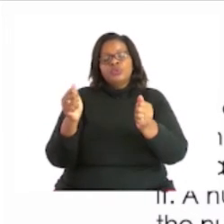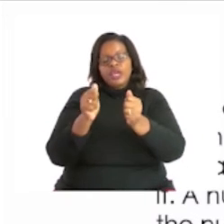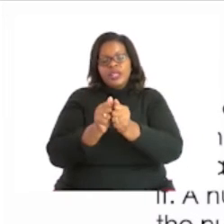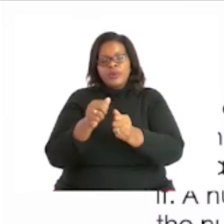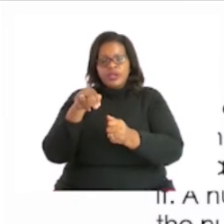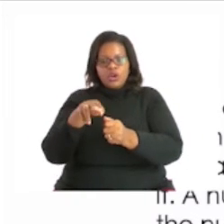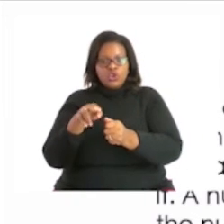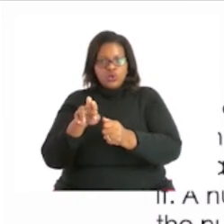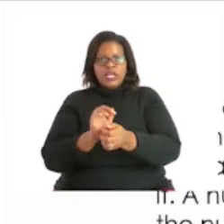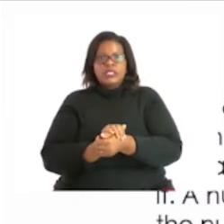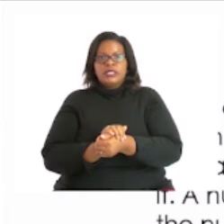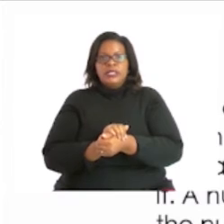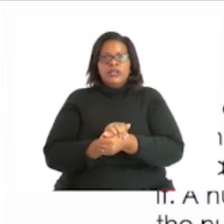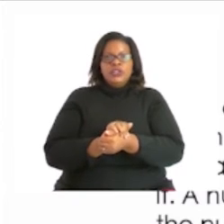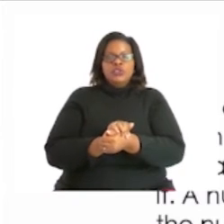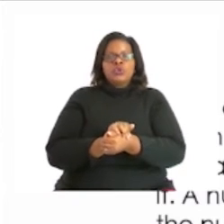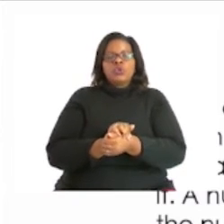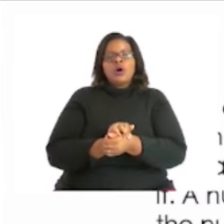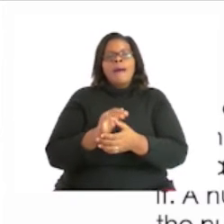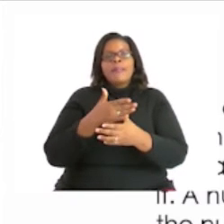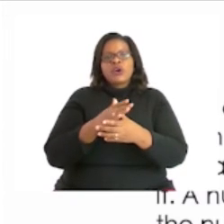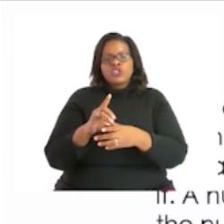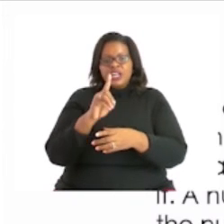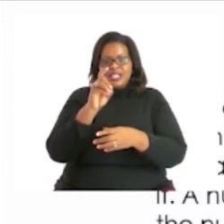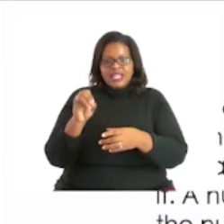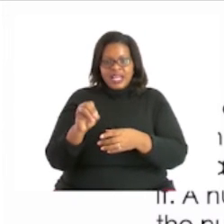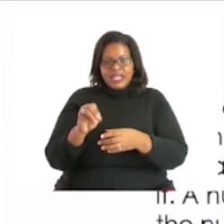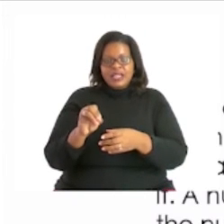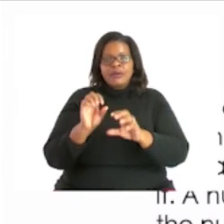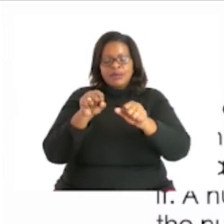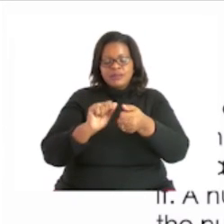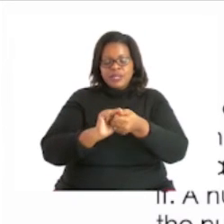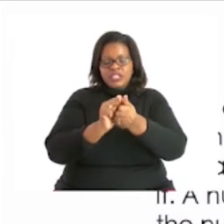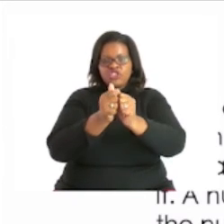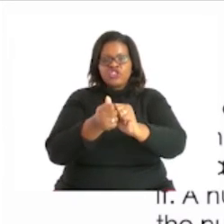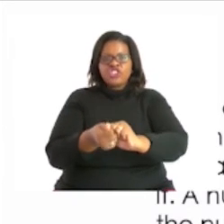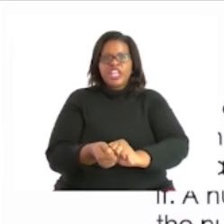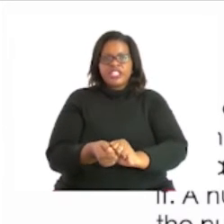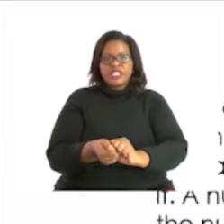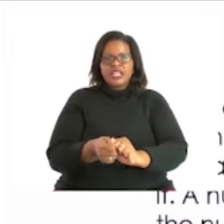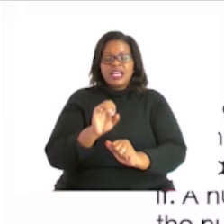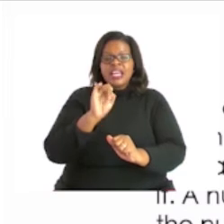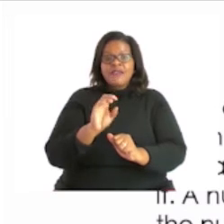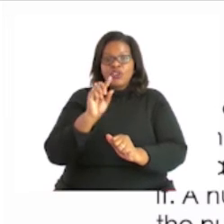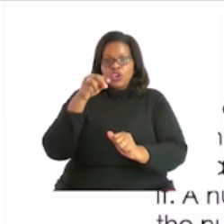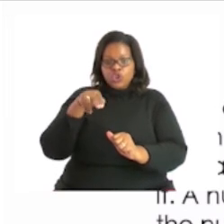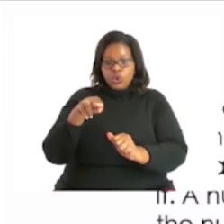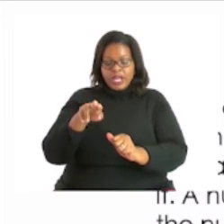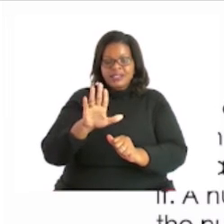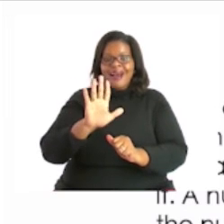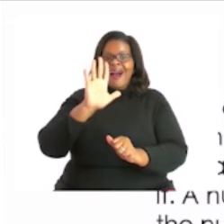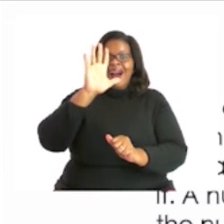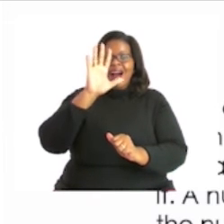do we focus on the tens? Because the 10 is the one that will change. If the units are less than